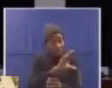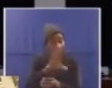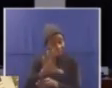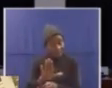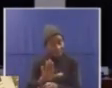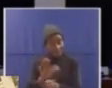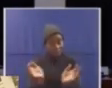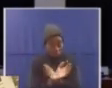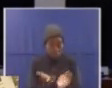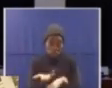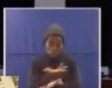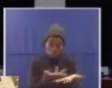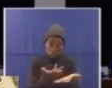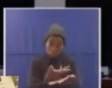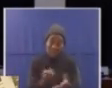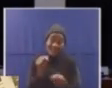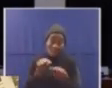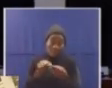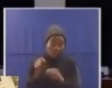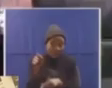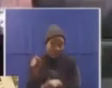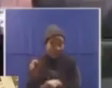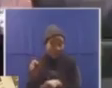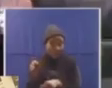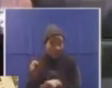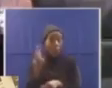when we convene as